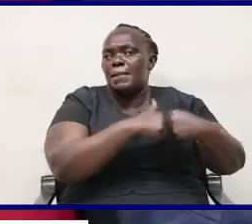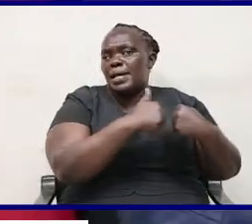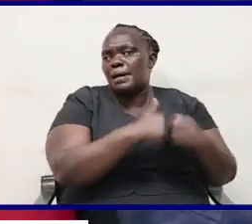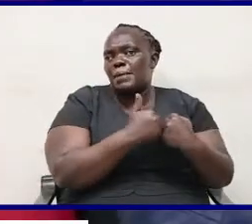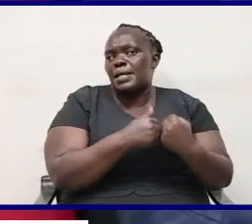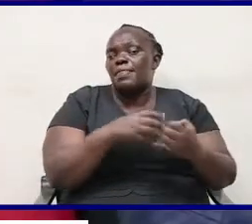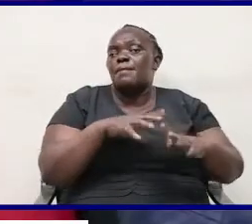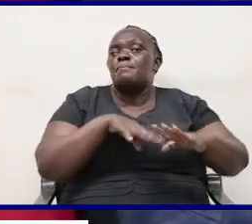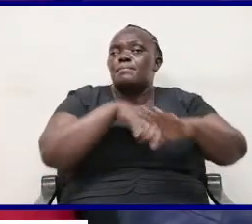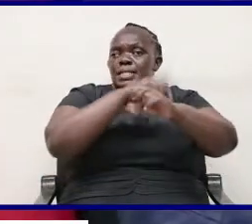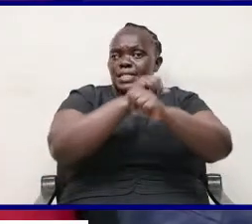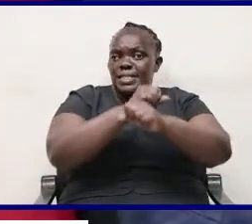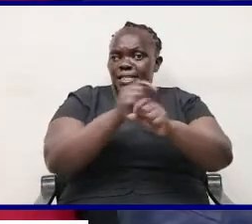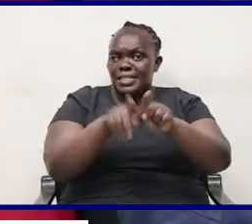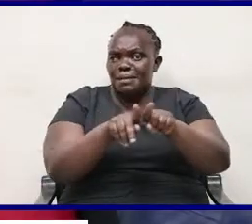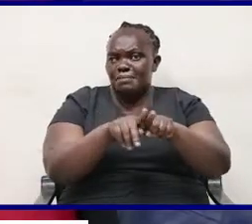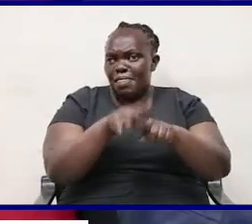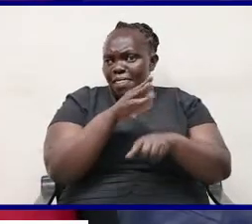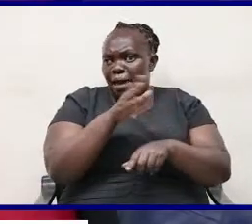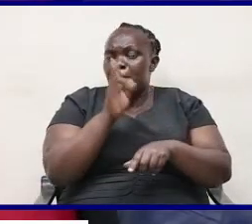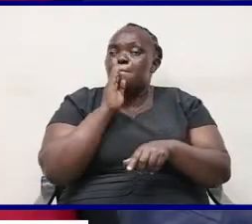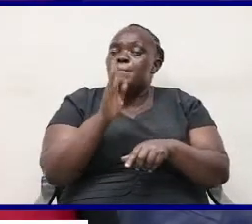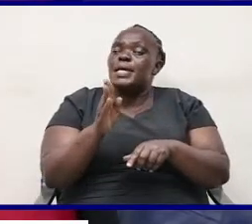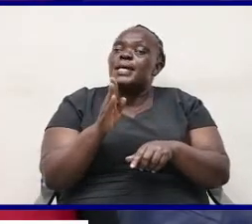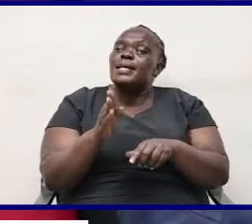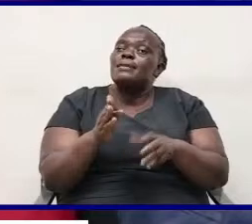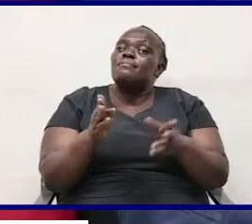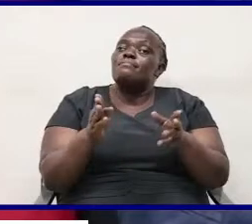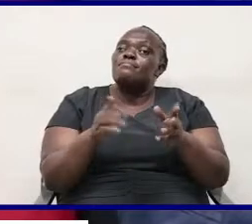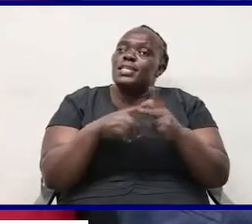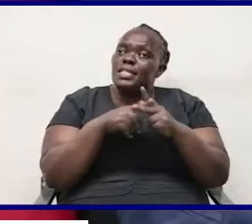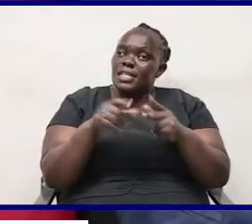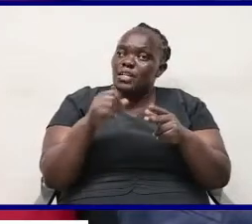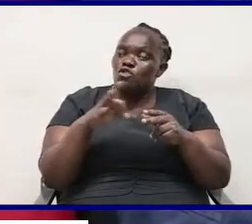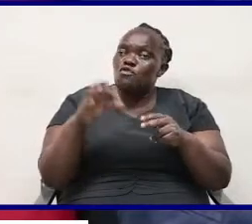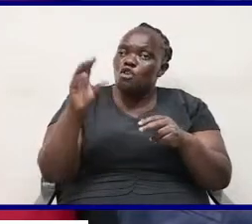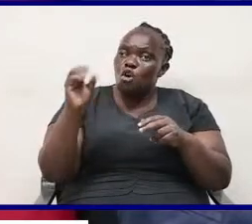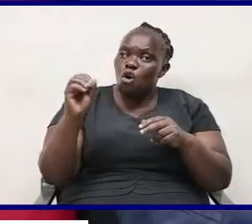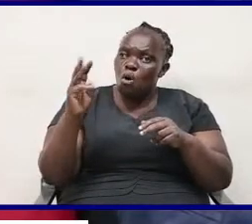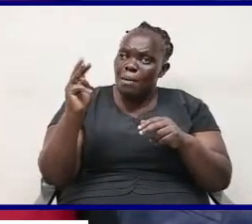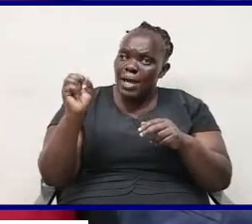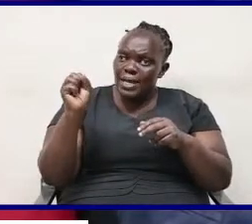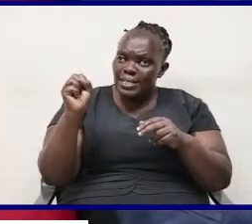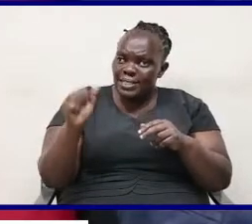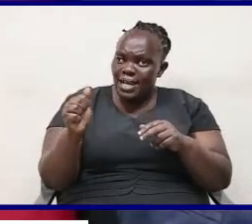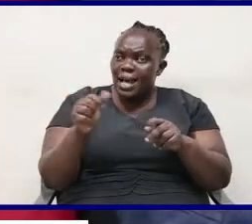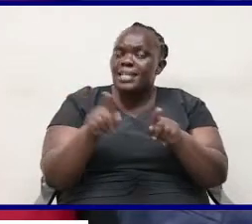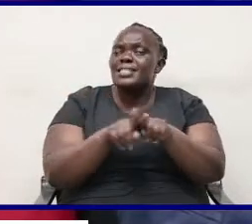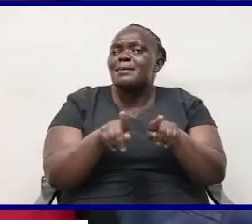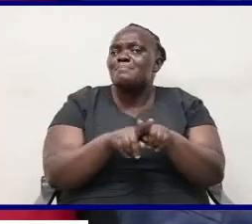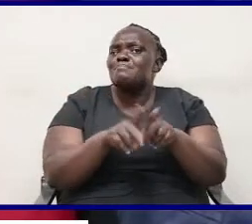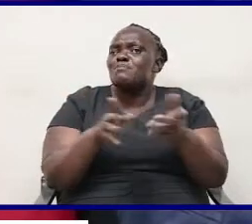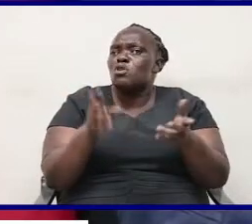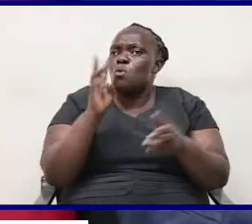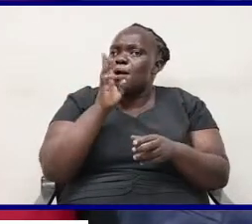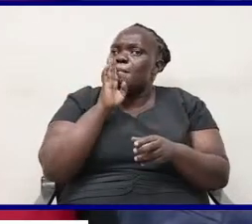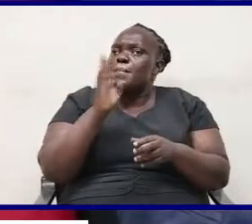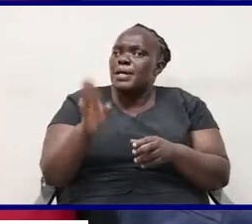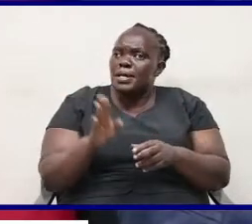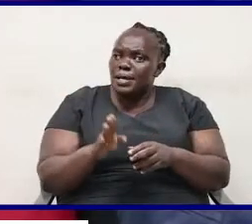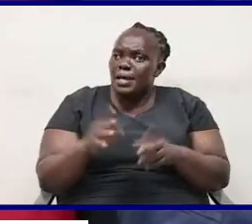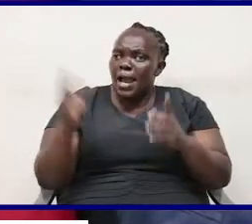and the president being the steer of COMESA, that will